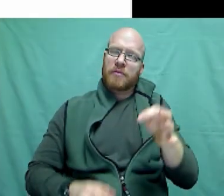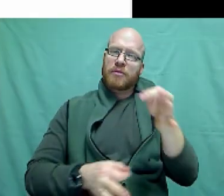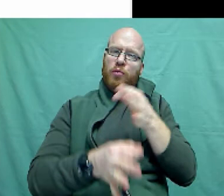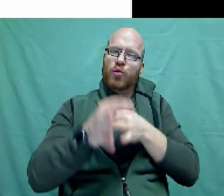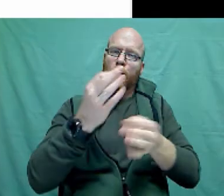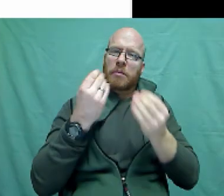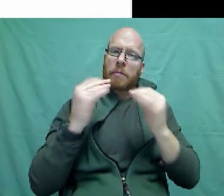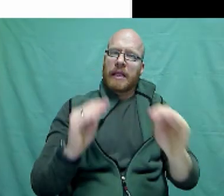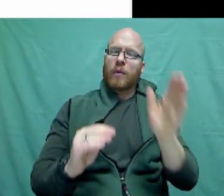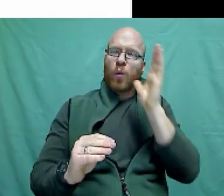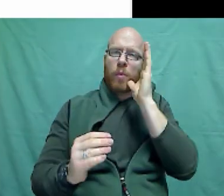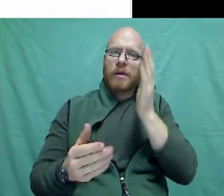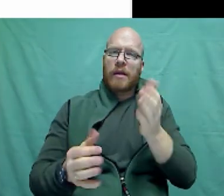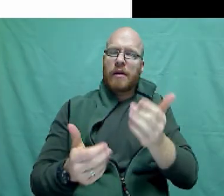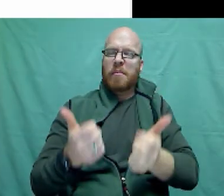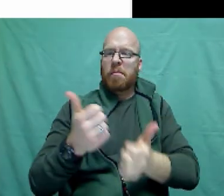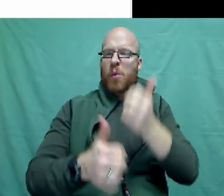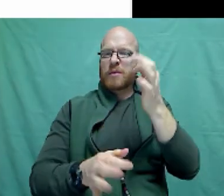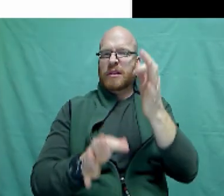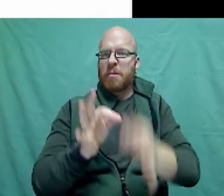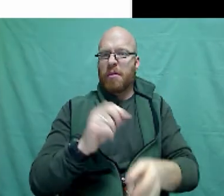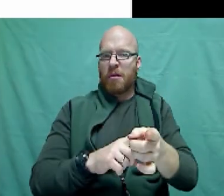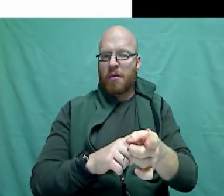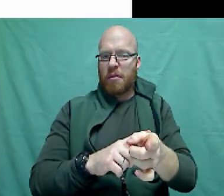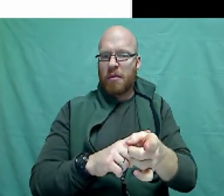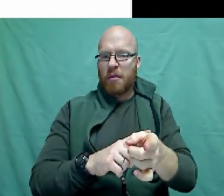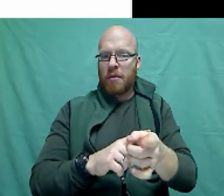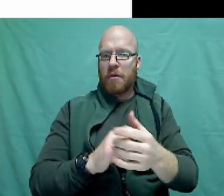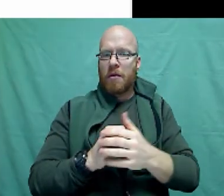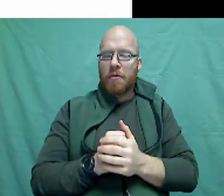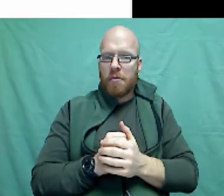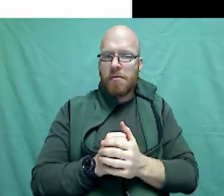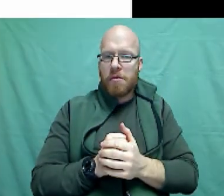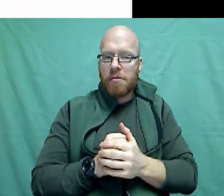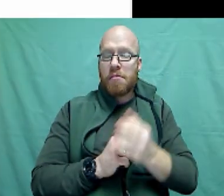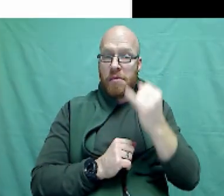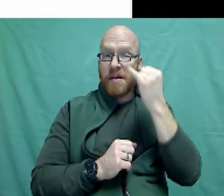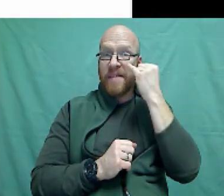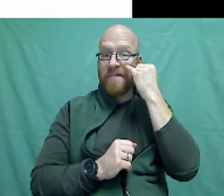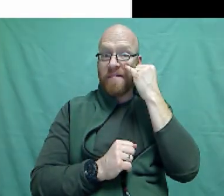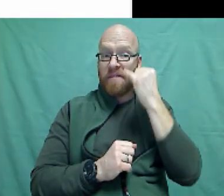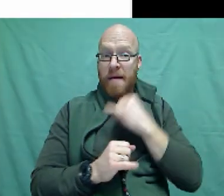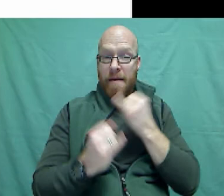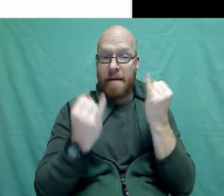Looking at this, I believe substitution method would be the best choice at this point.